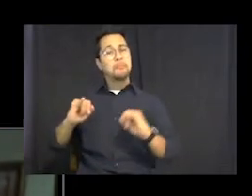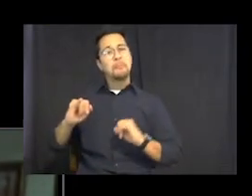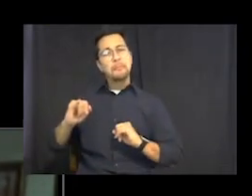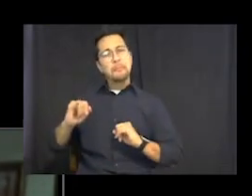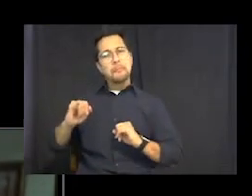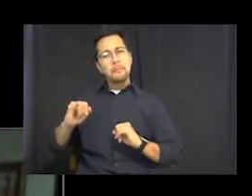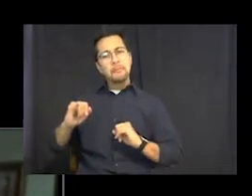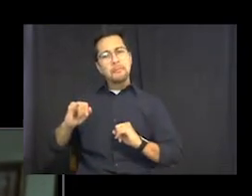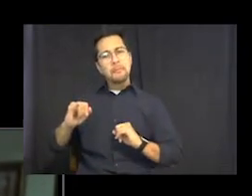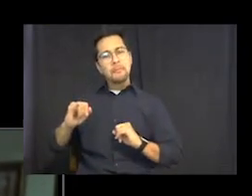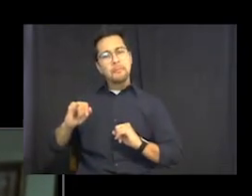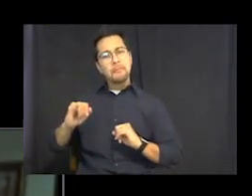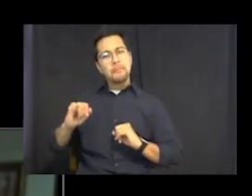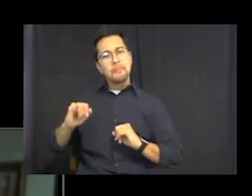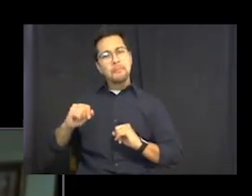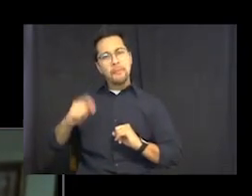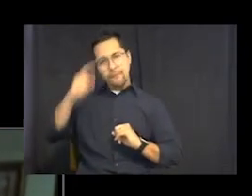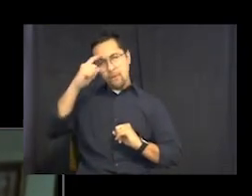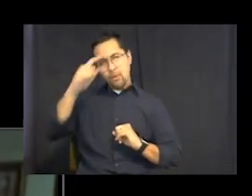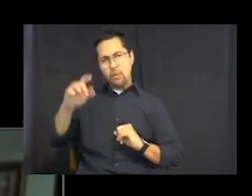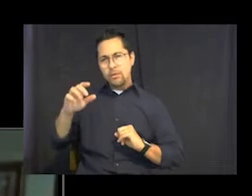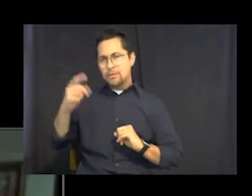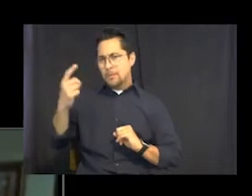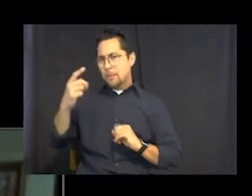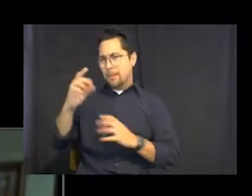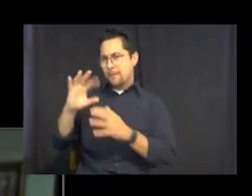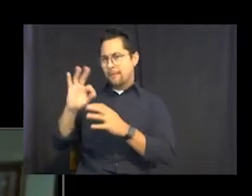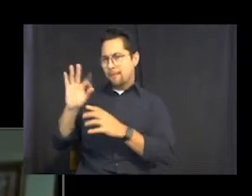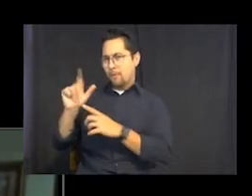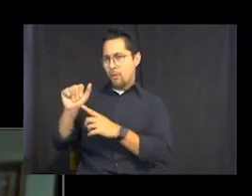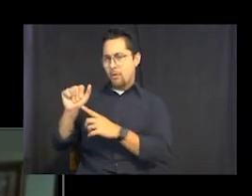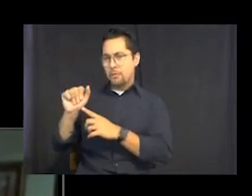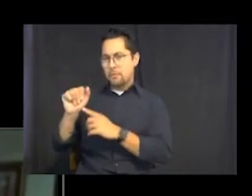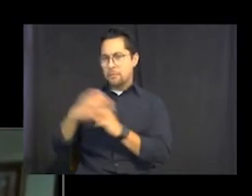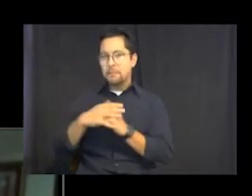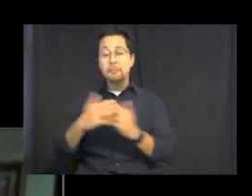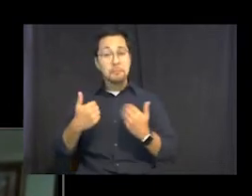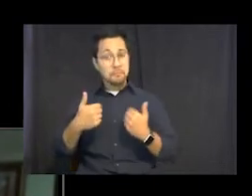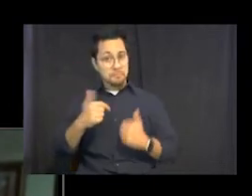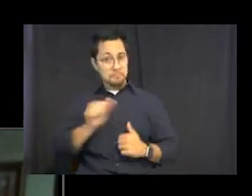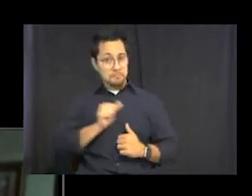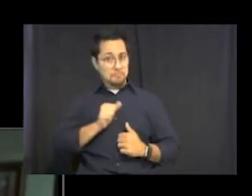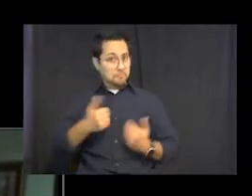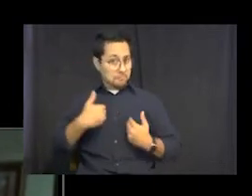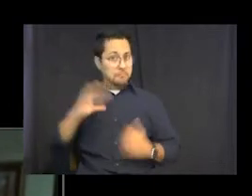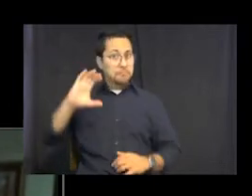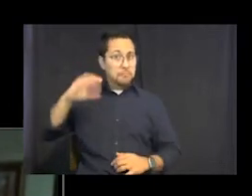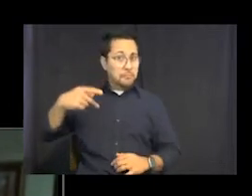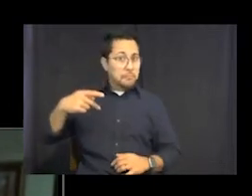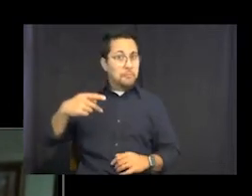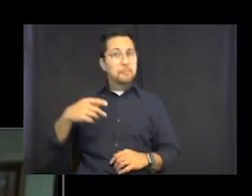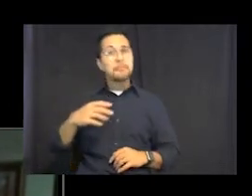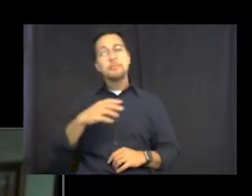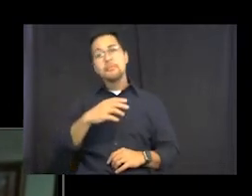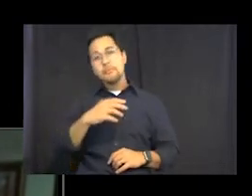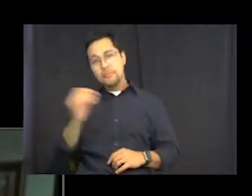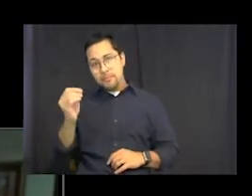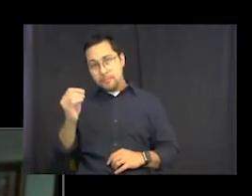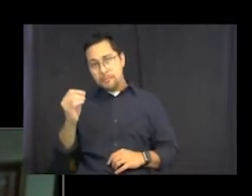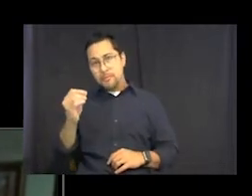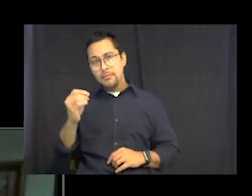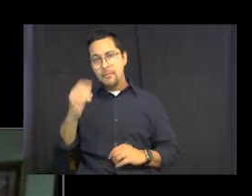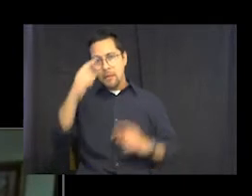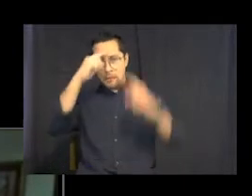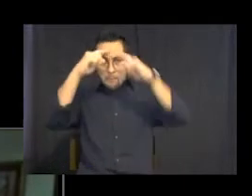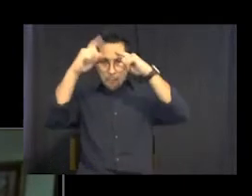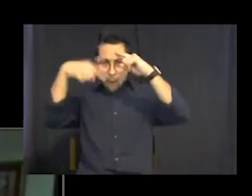of Carpenters, Florida. I have cerebral palsy and the